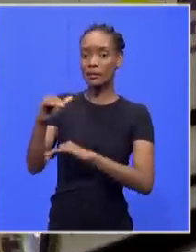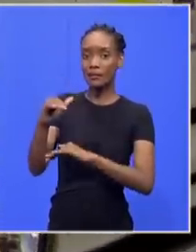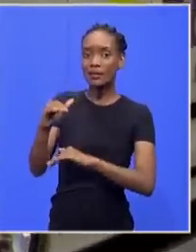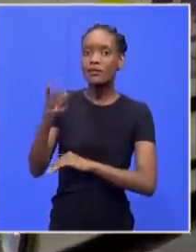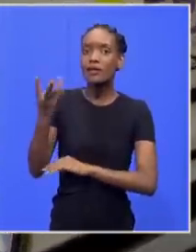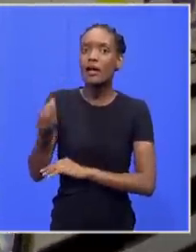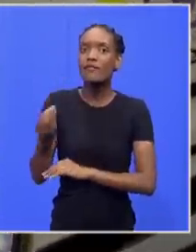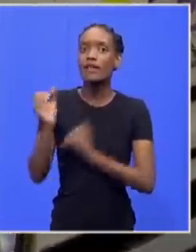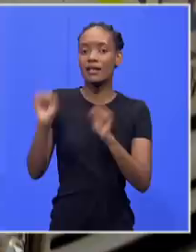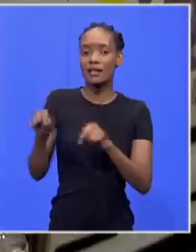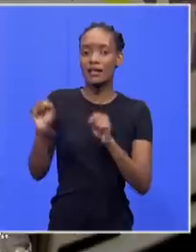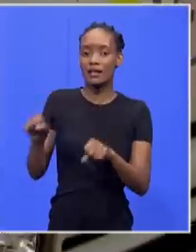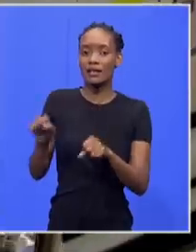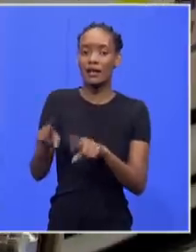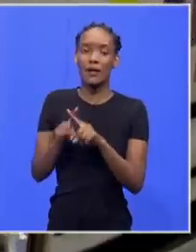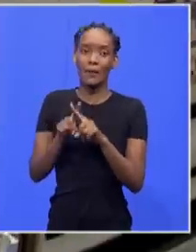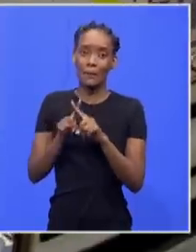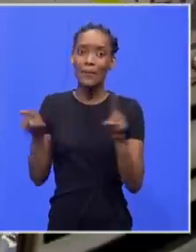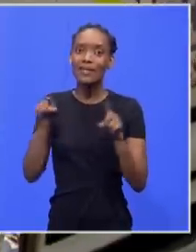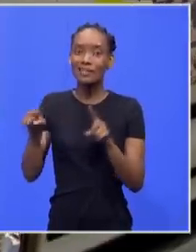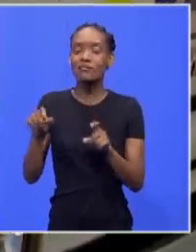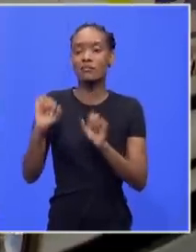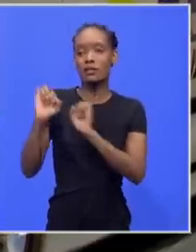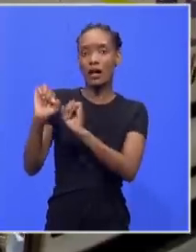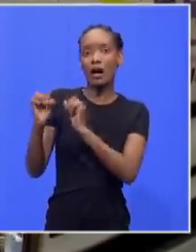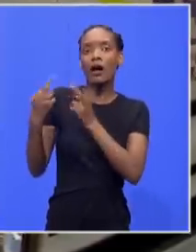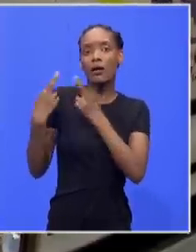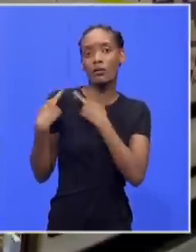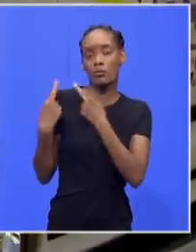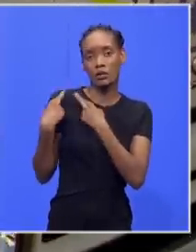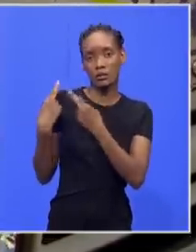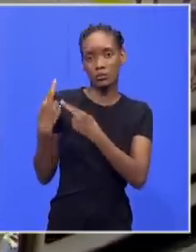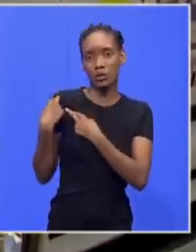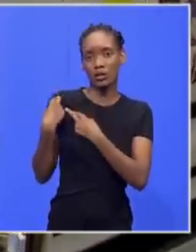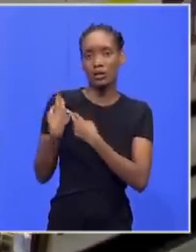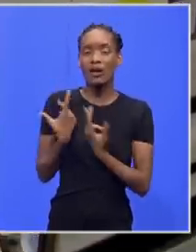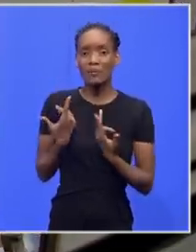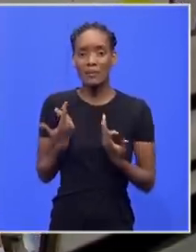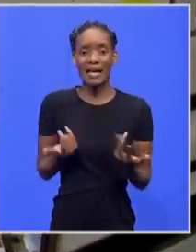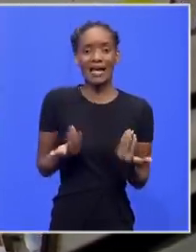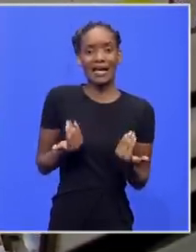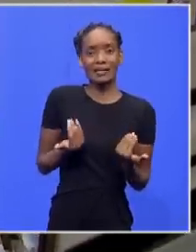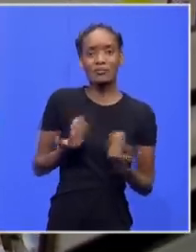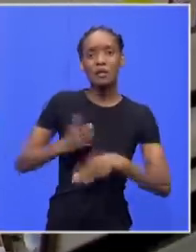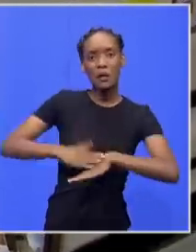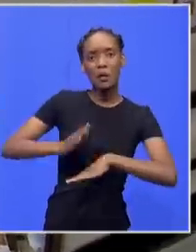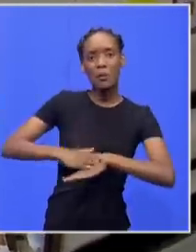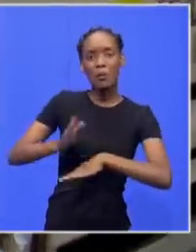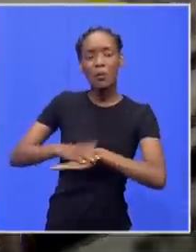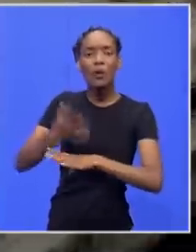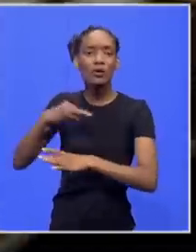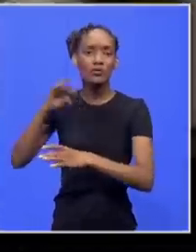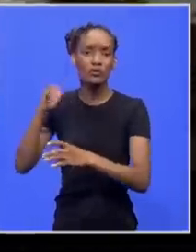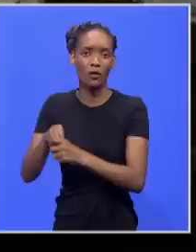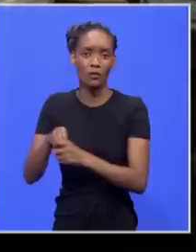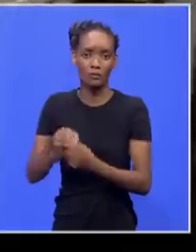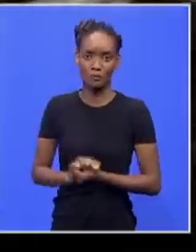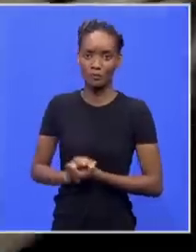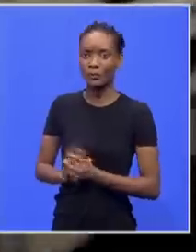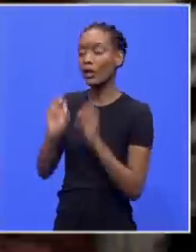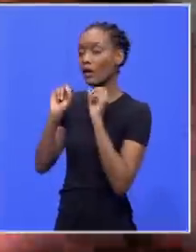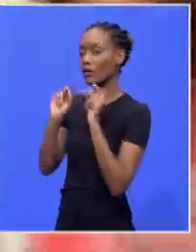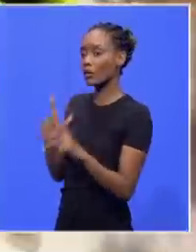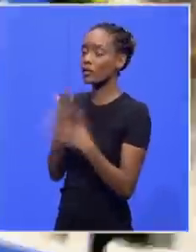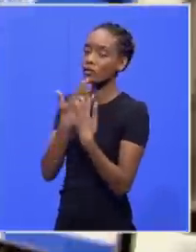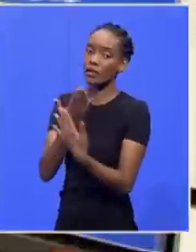they are the custodians of the refugees. So one would expect that there will be more involvement from their side. All right, thank you so much.